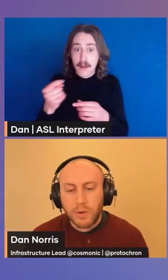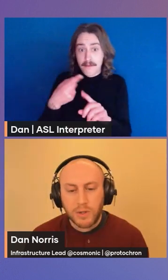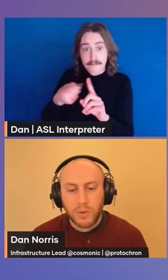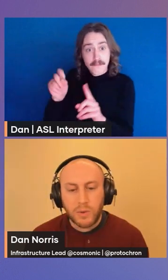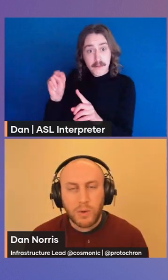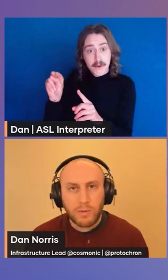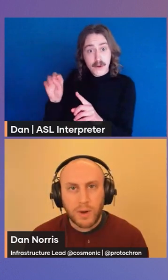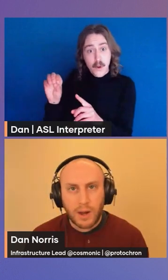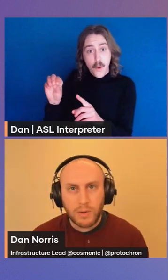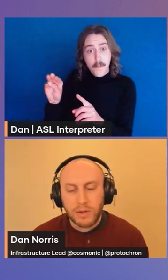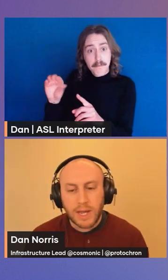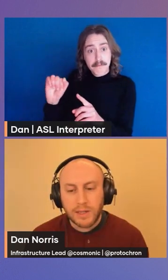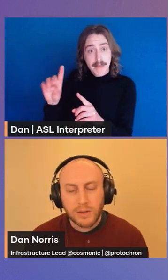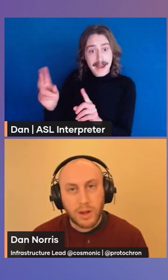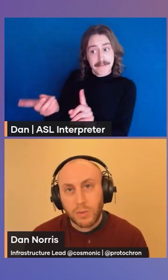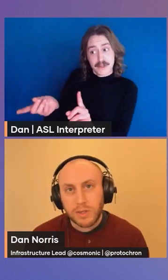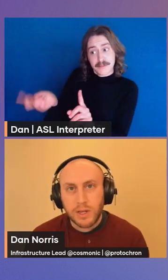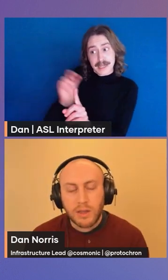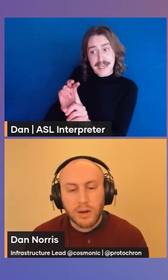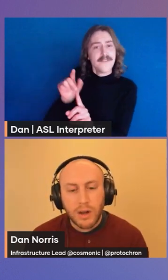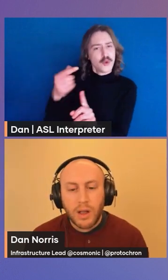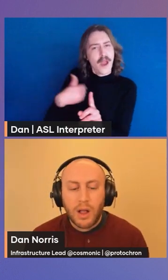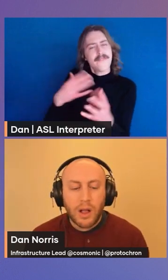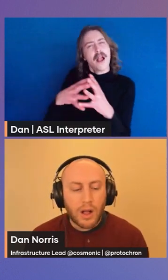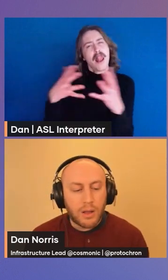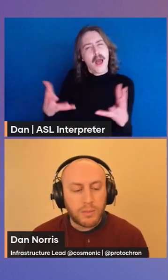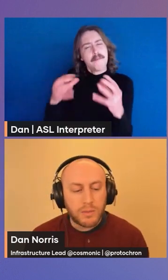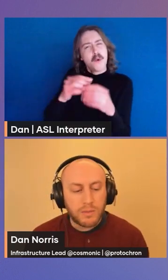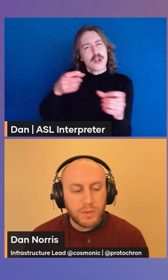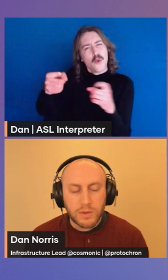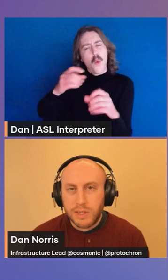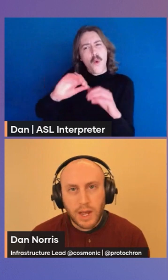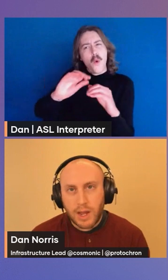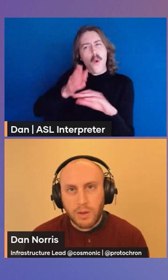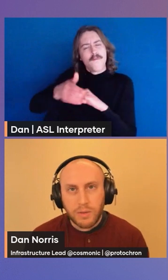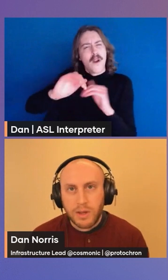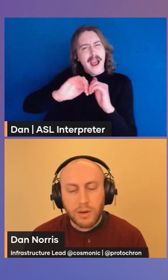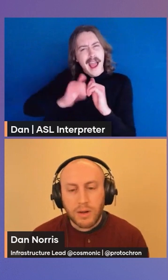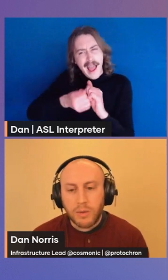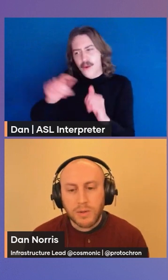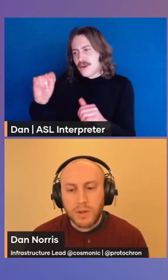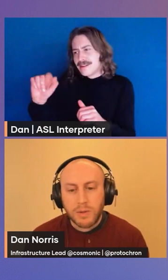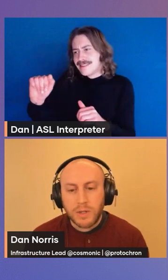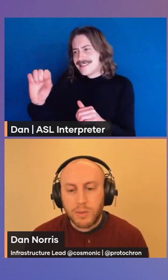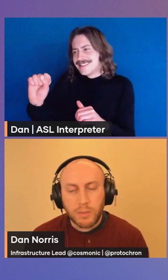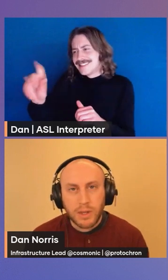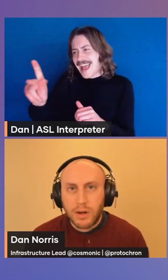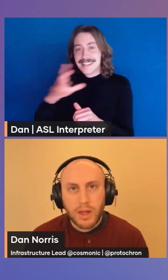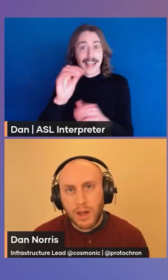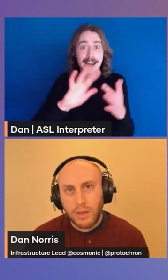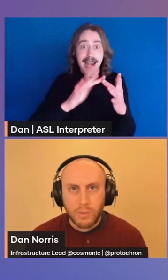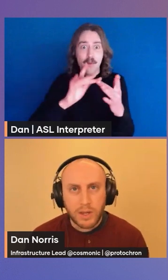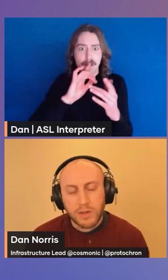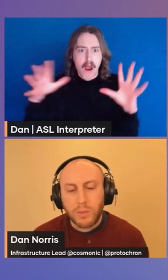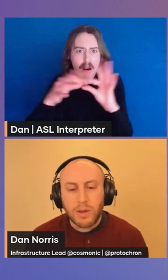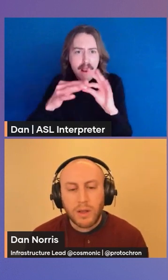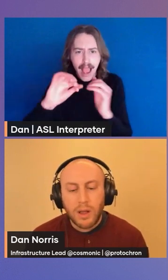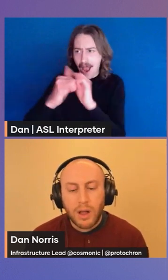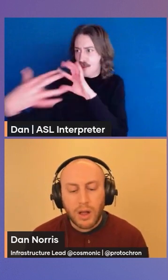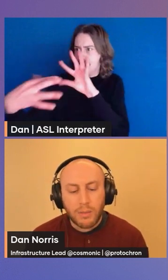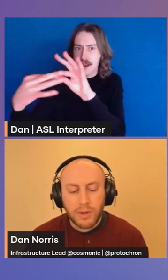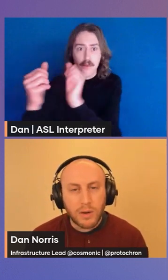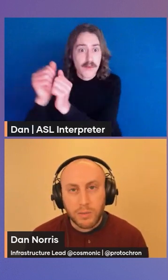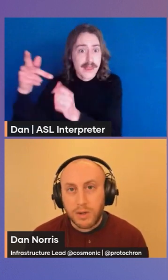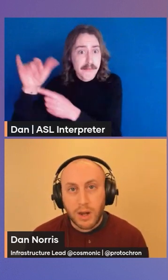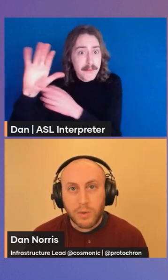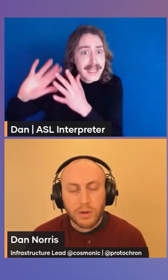lot more control over how your tasks are networked together. Decide how they are able to reach the public internet, how they relate to,